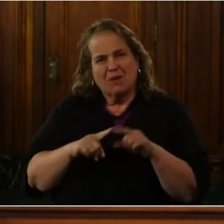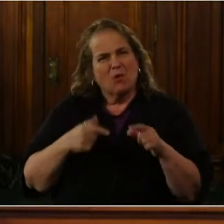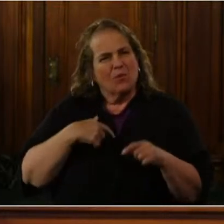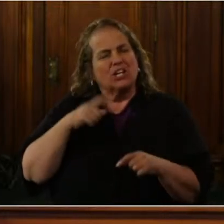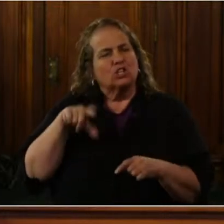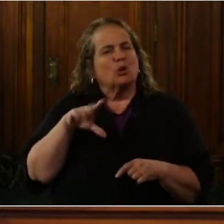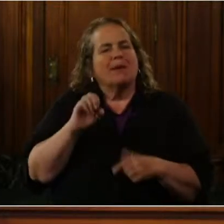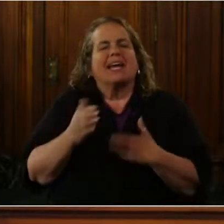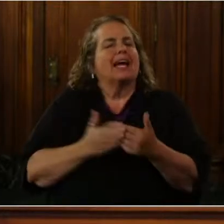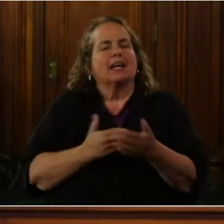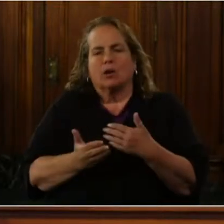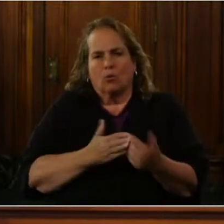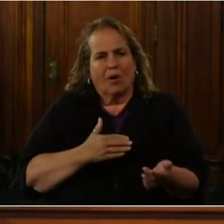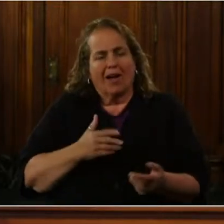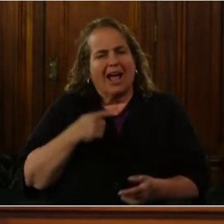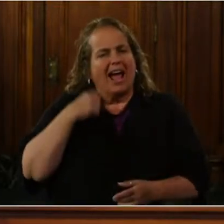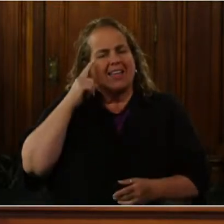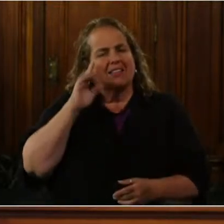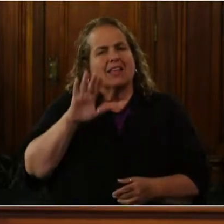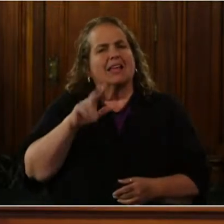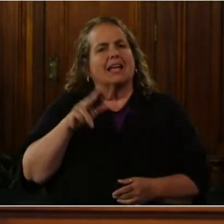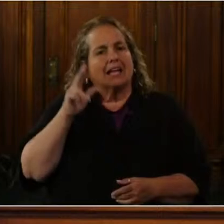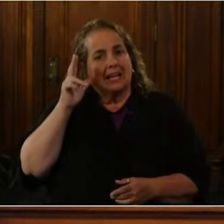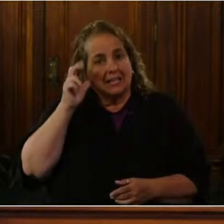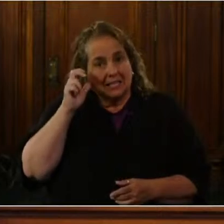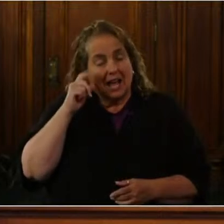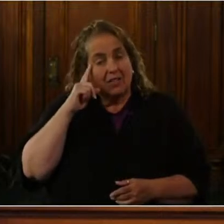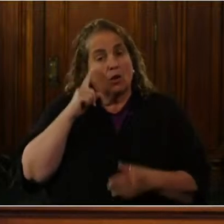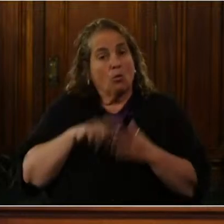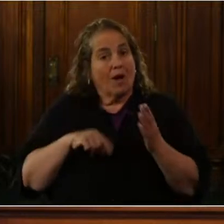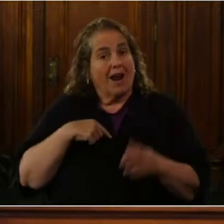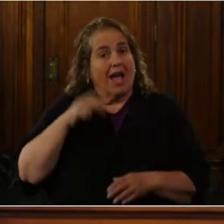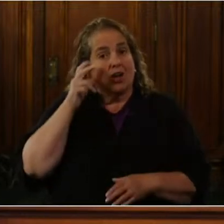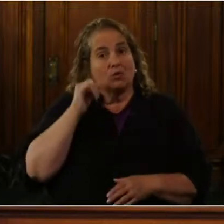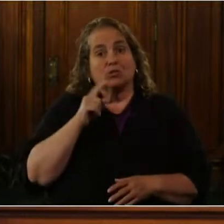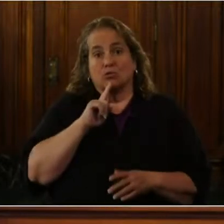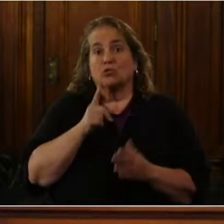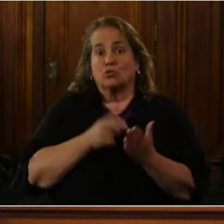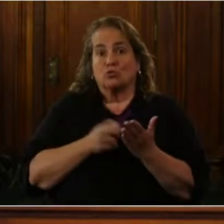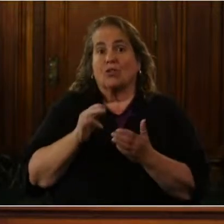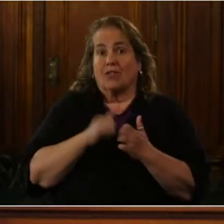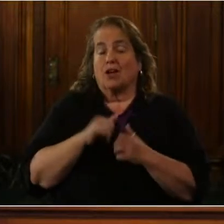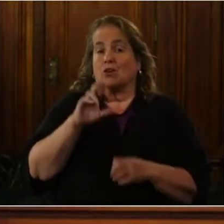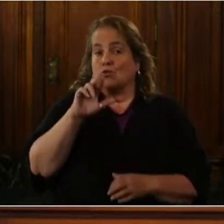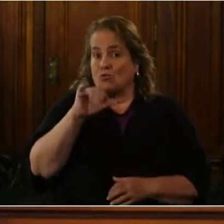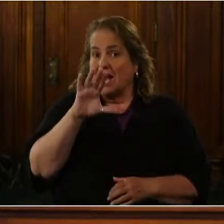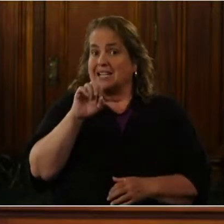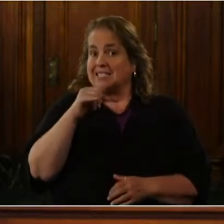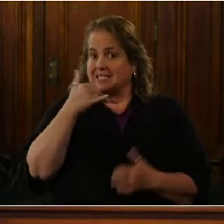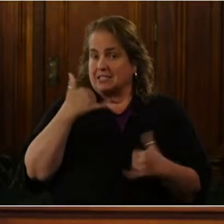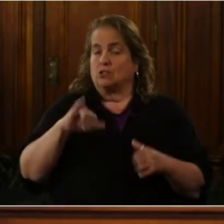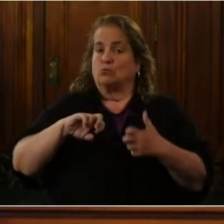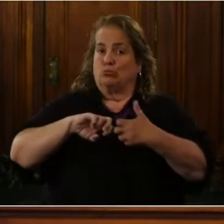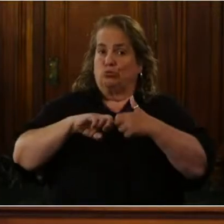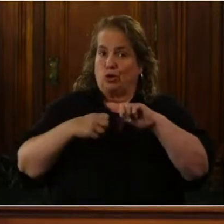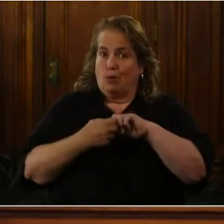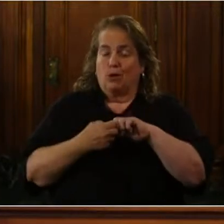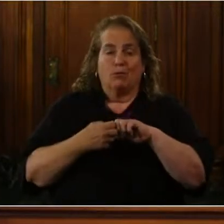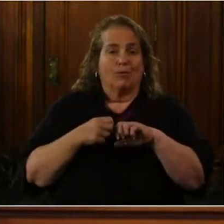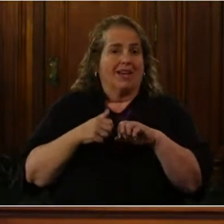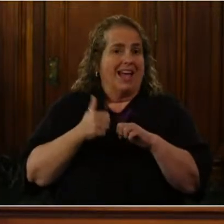again, listening, what I hear, I think, is the truth, that race still permeates just about every